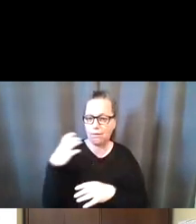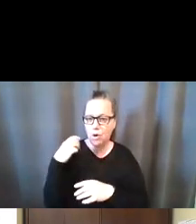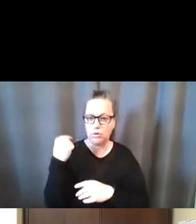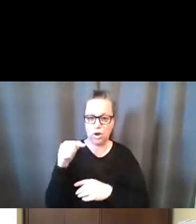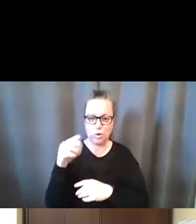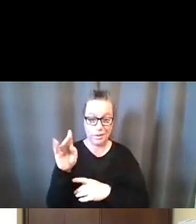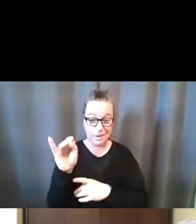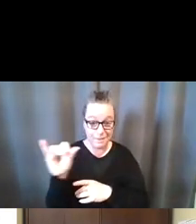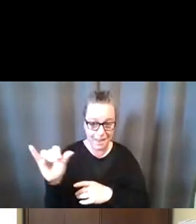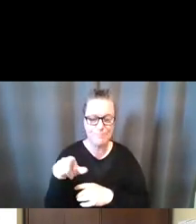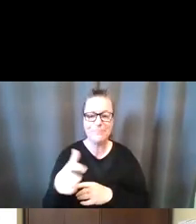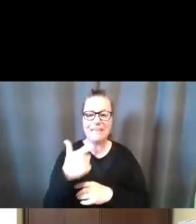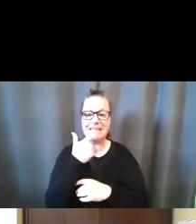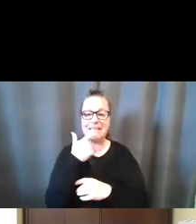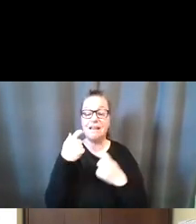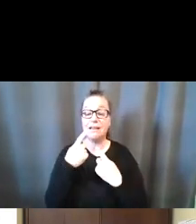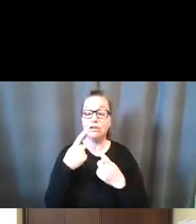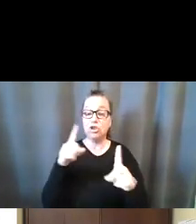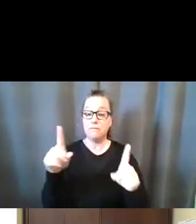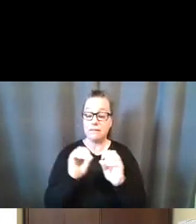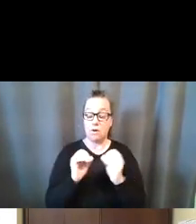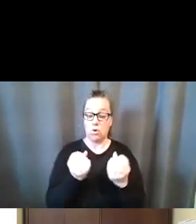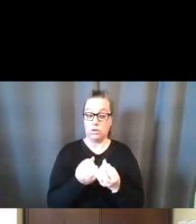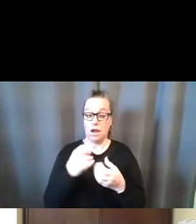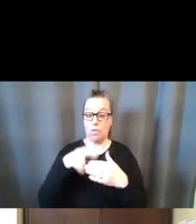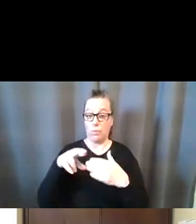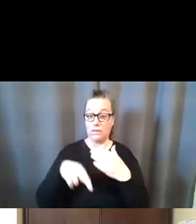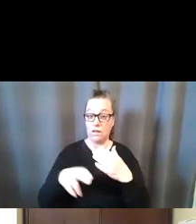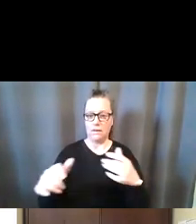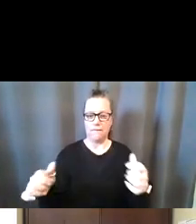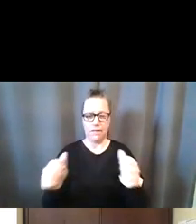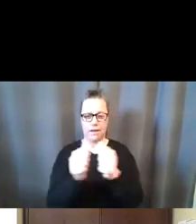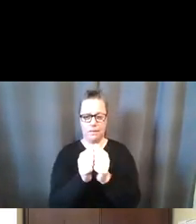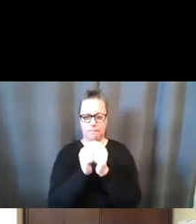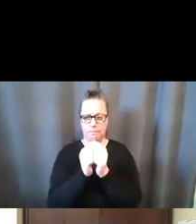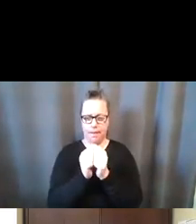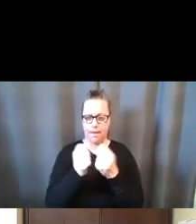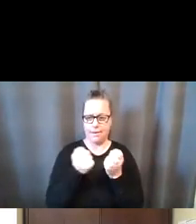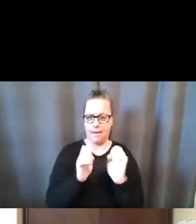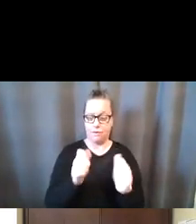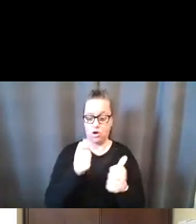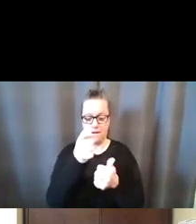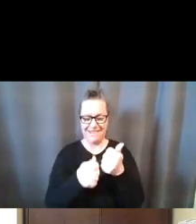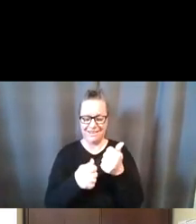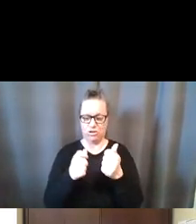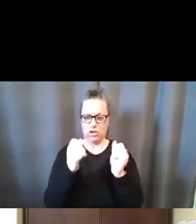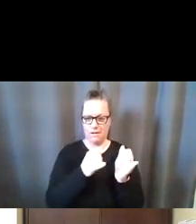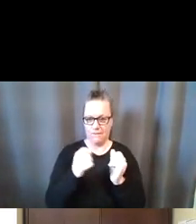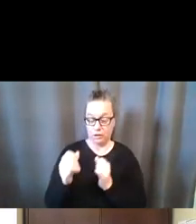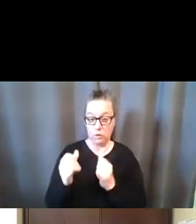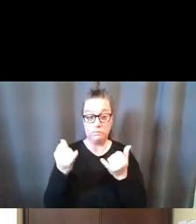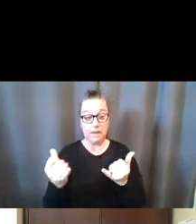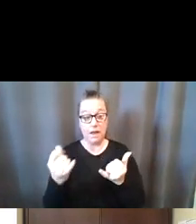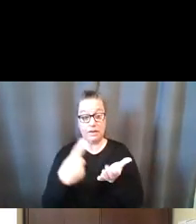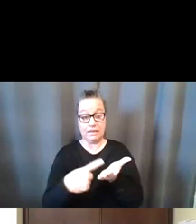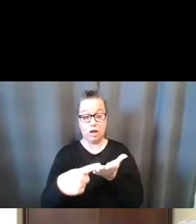he said this one time: the achievements of an organization are the results of the combined effort of each individual. Now, he's talking about